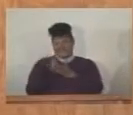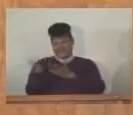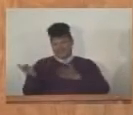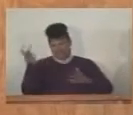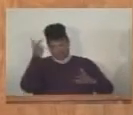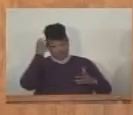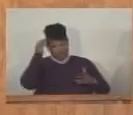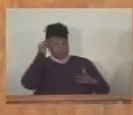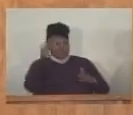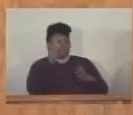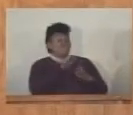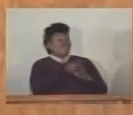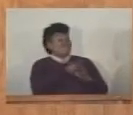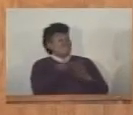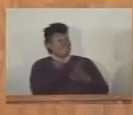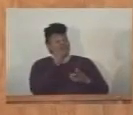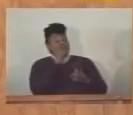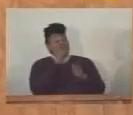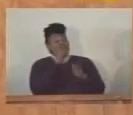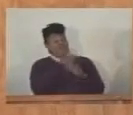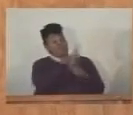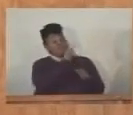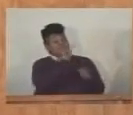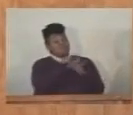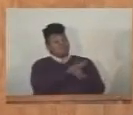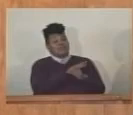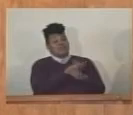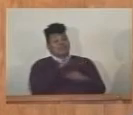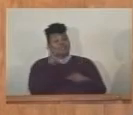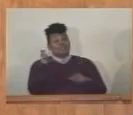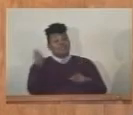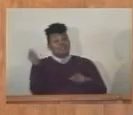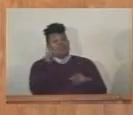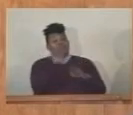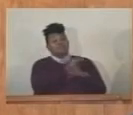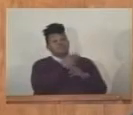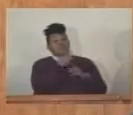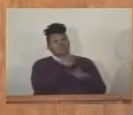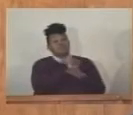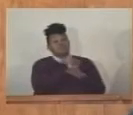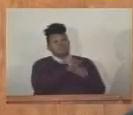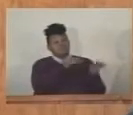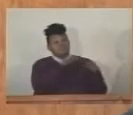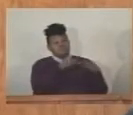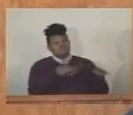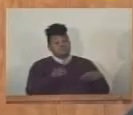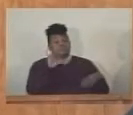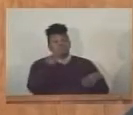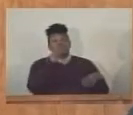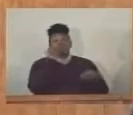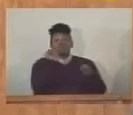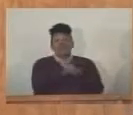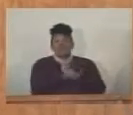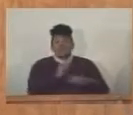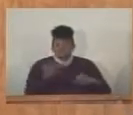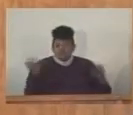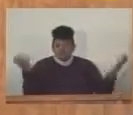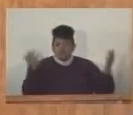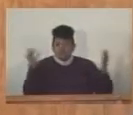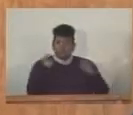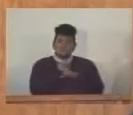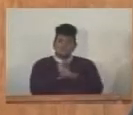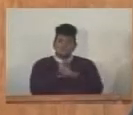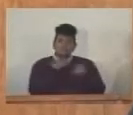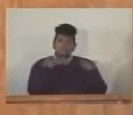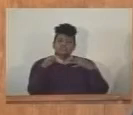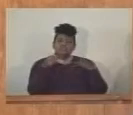failed to keep his promise to give every minister a job description. That's the reality. What is the job description